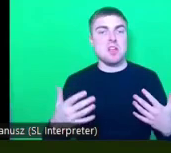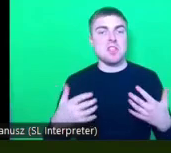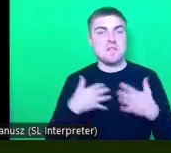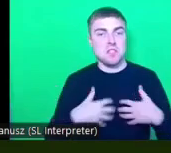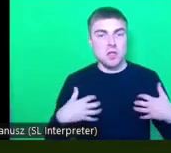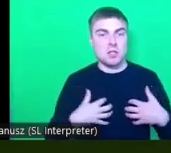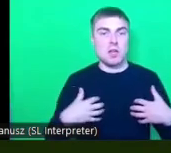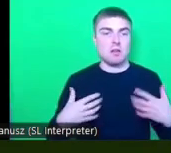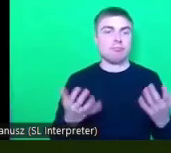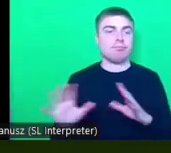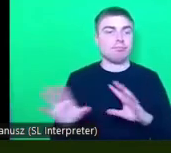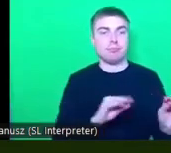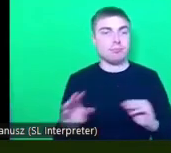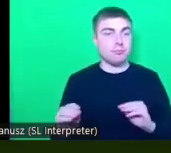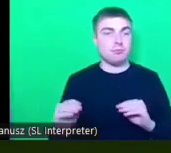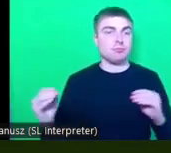management easier.